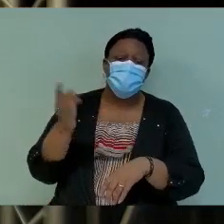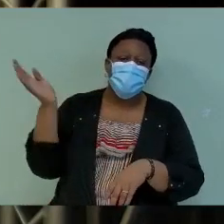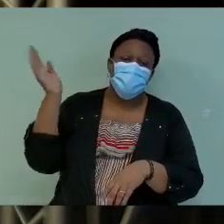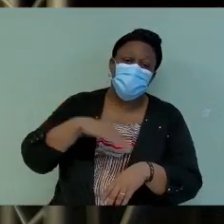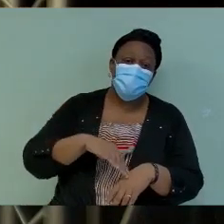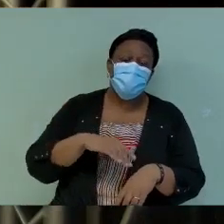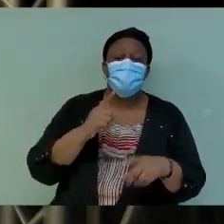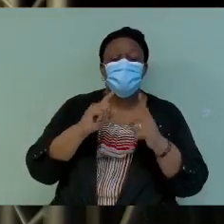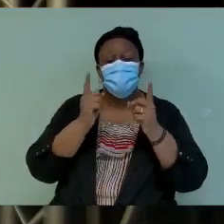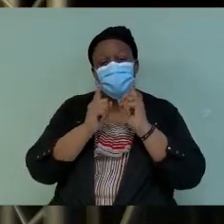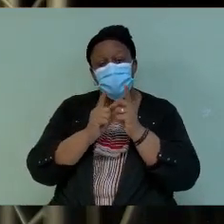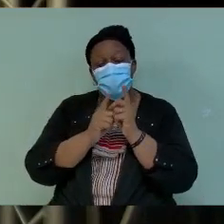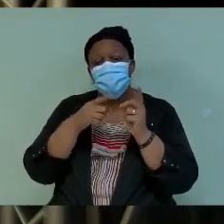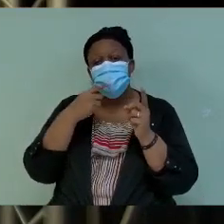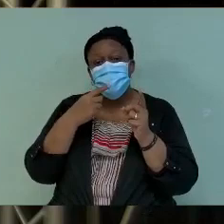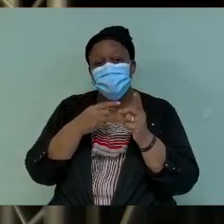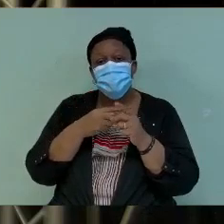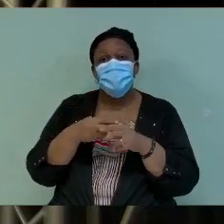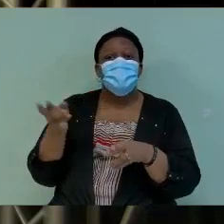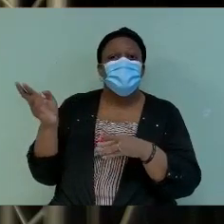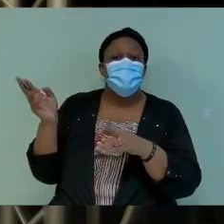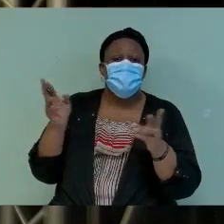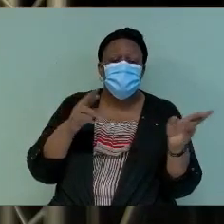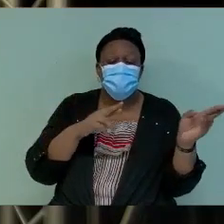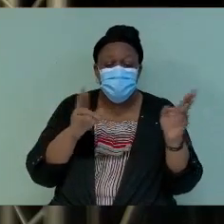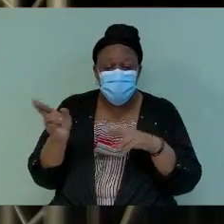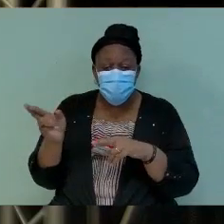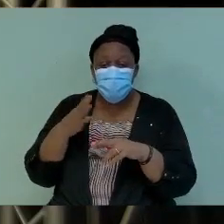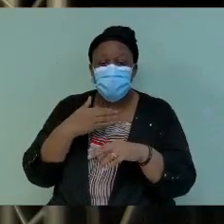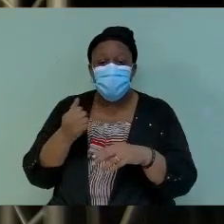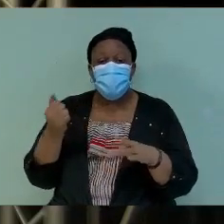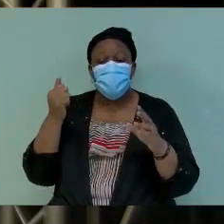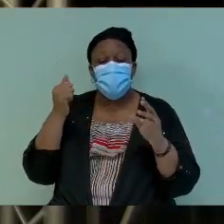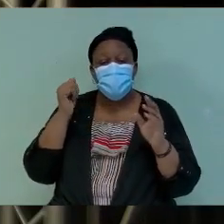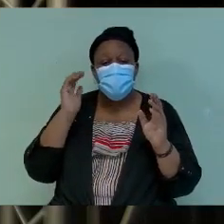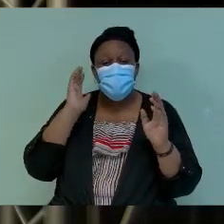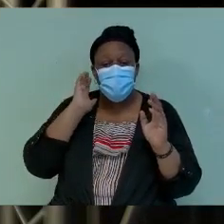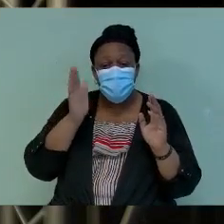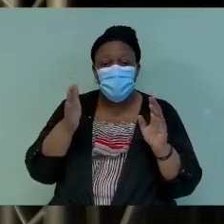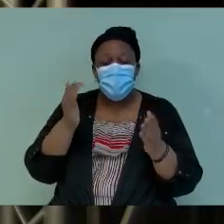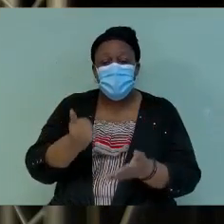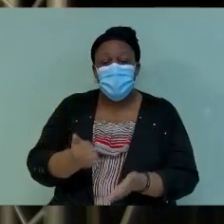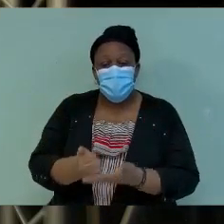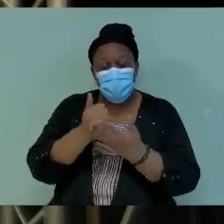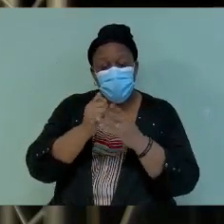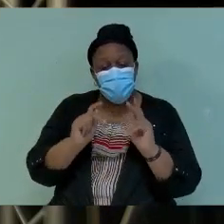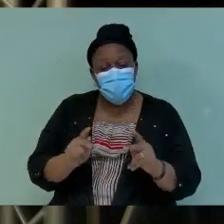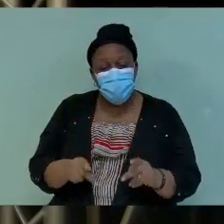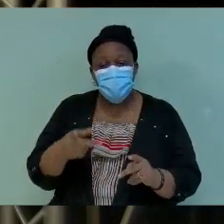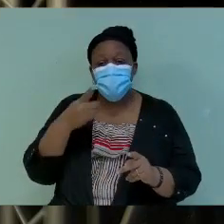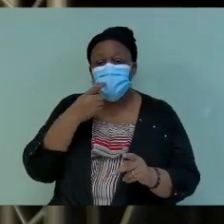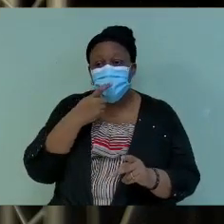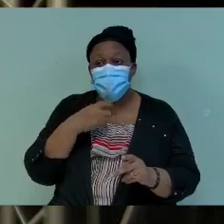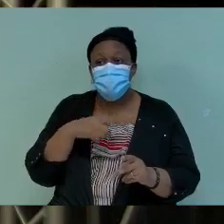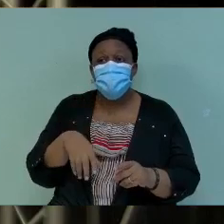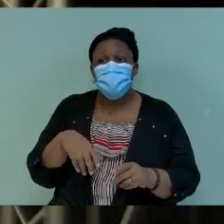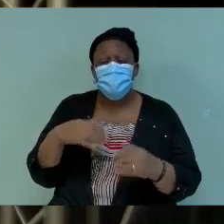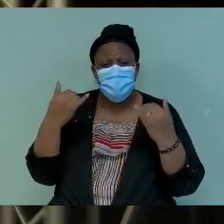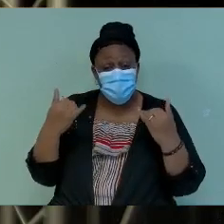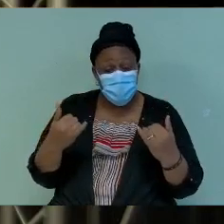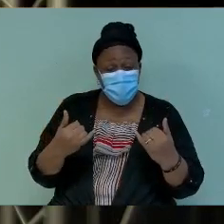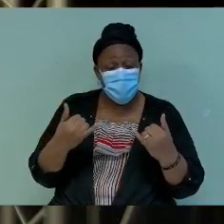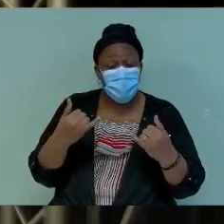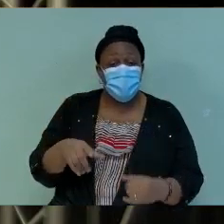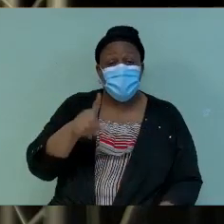And since then, people have been reaching out to us. To date, we have had 121